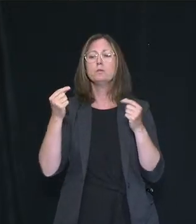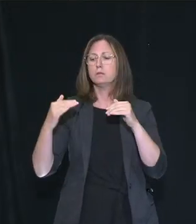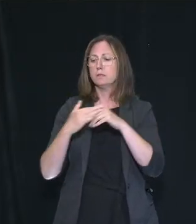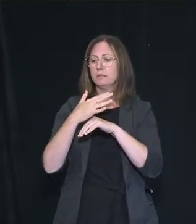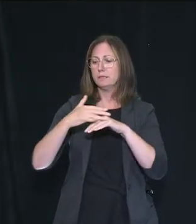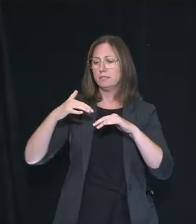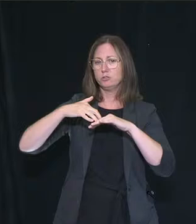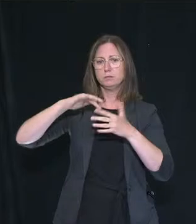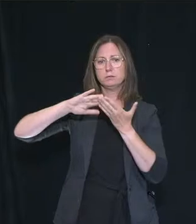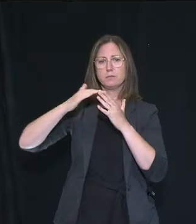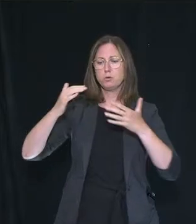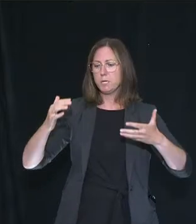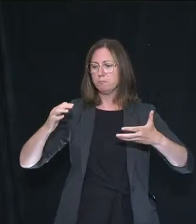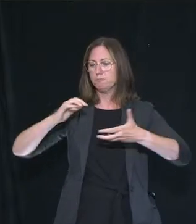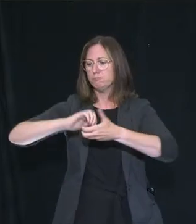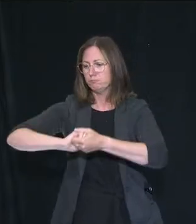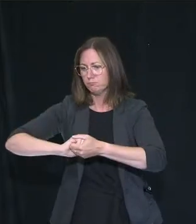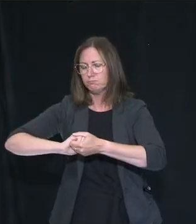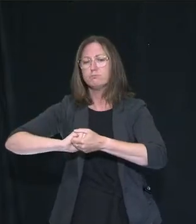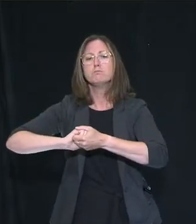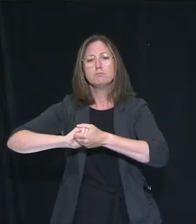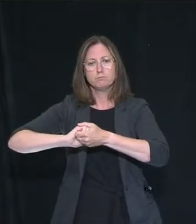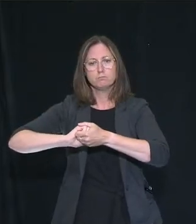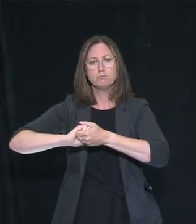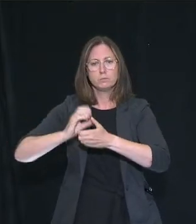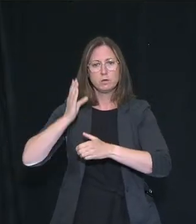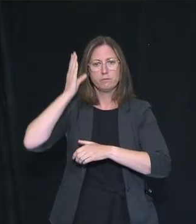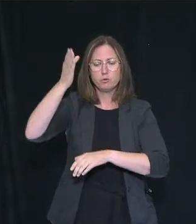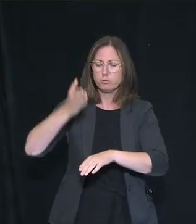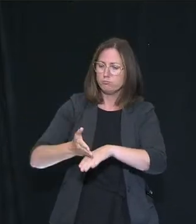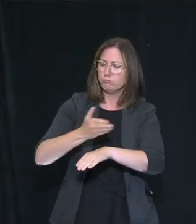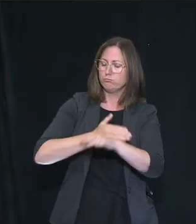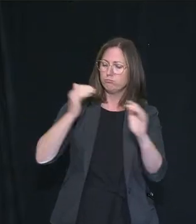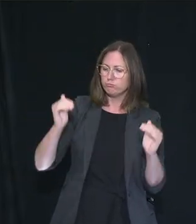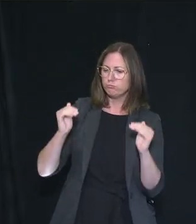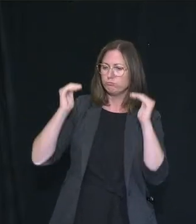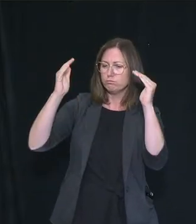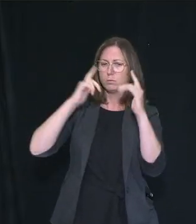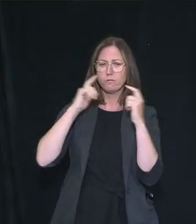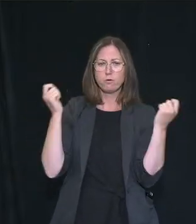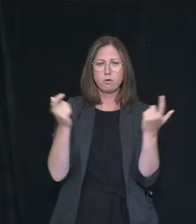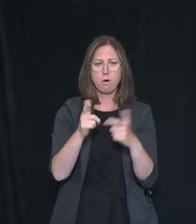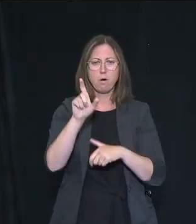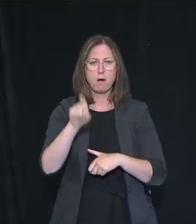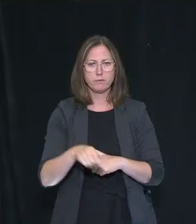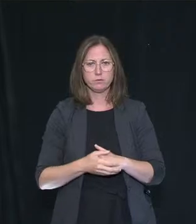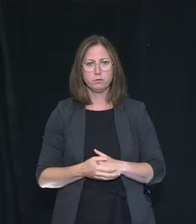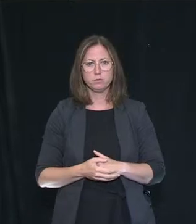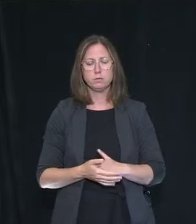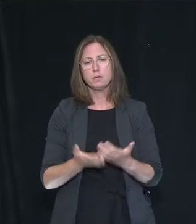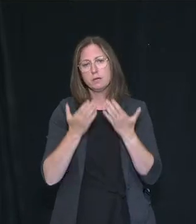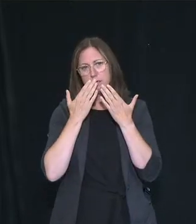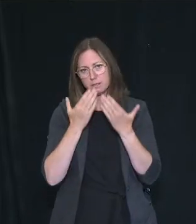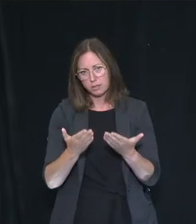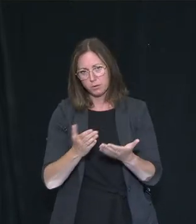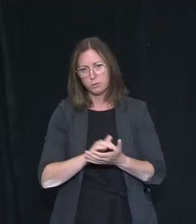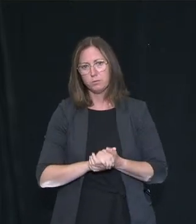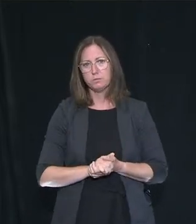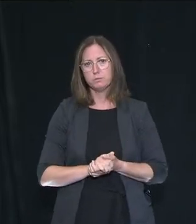Indigenous peoples until we reach a better future for everyone. Merci. Thank